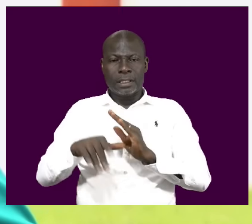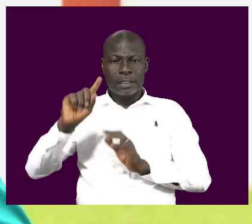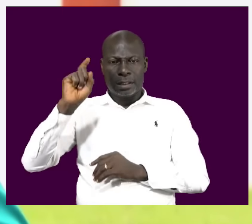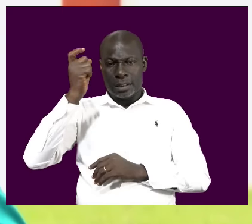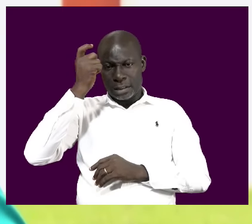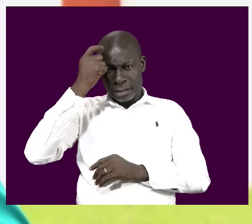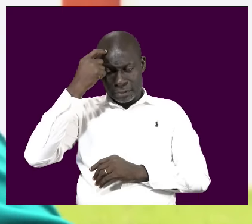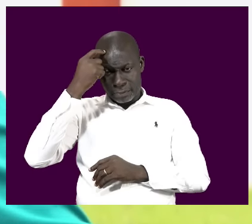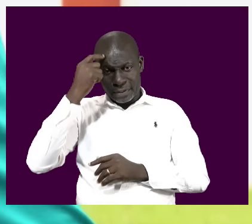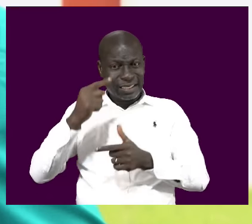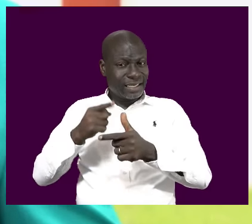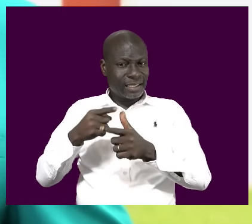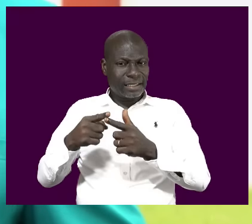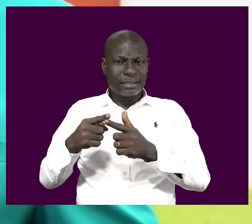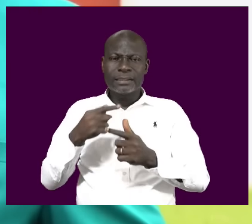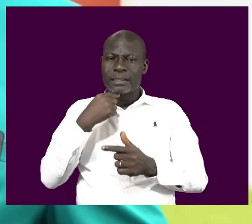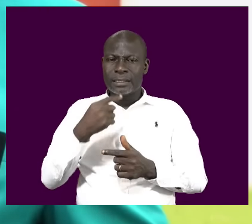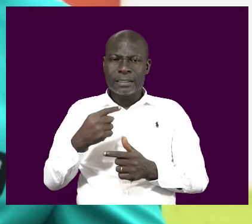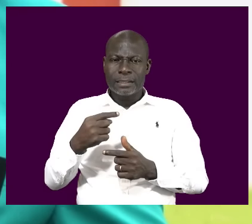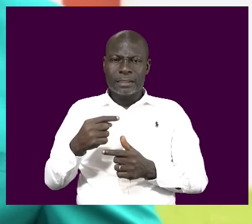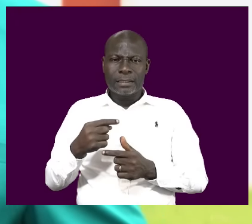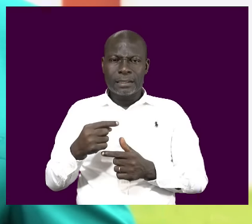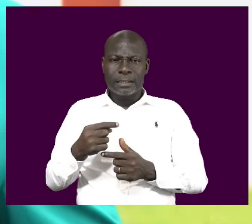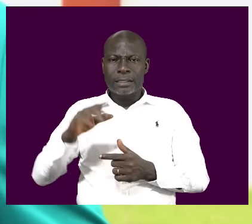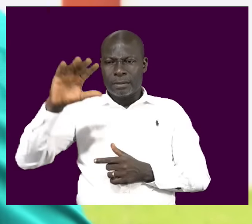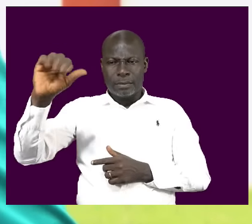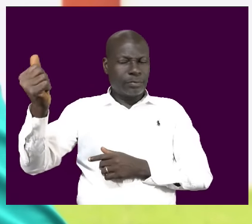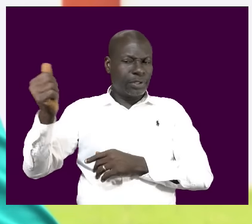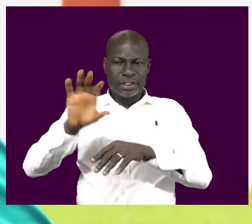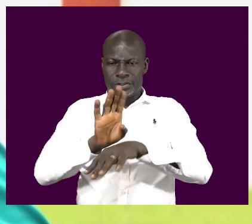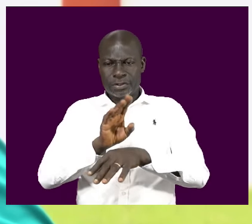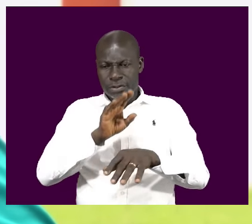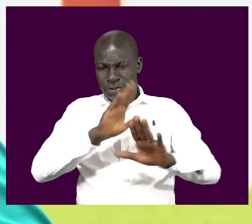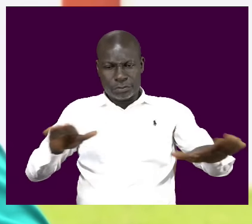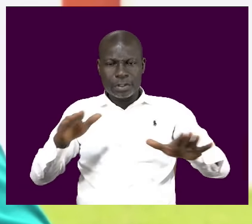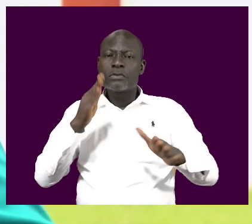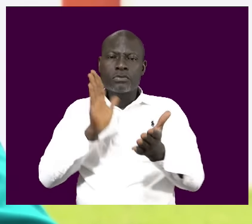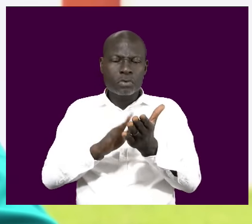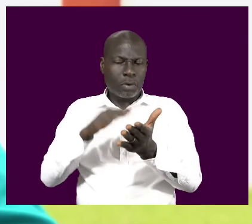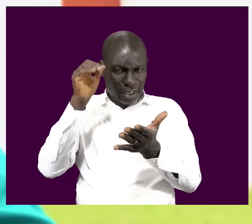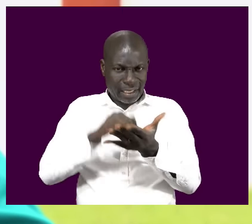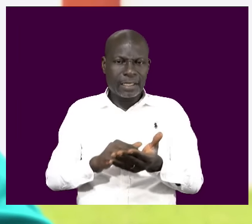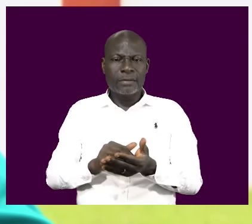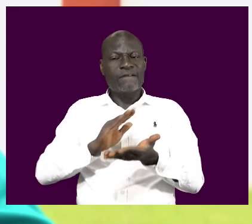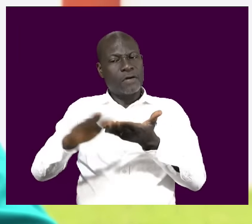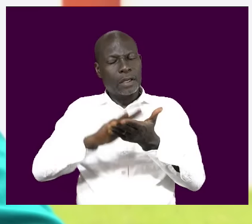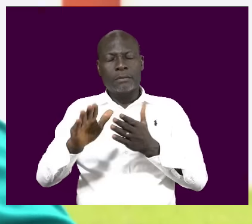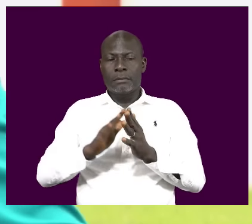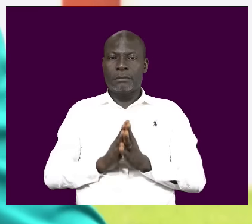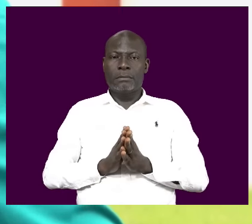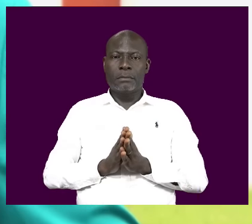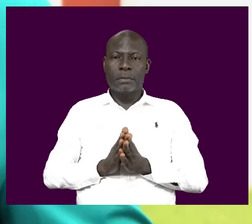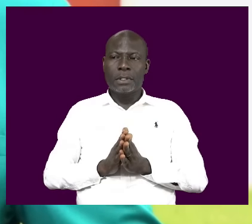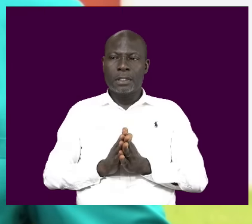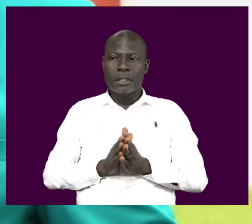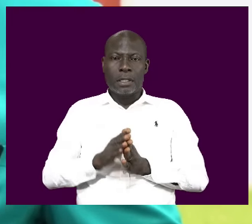ado area ne se o ka kire GES se mom sa man kwala no enko school mom fa omo bone enche omo enti